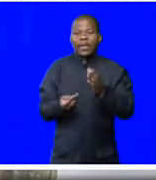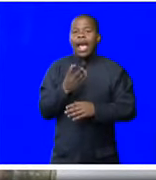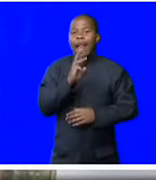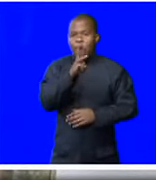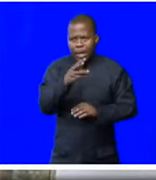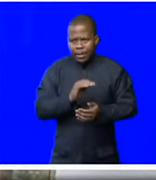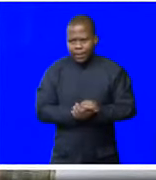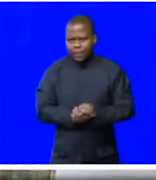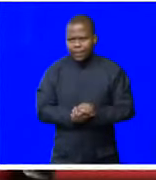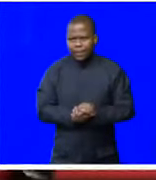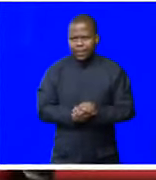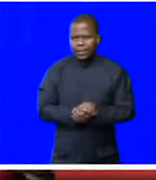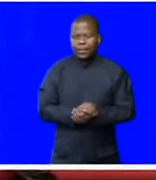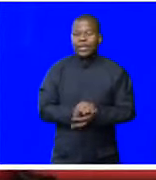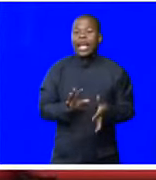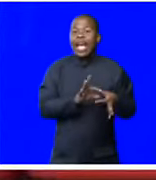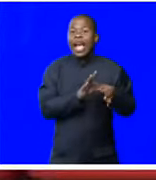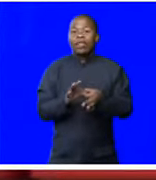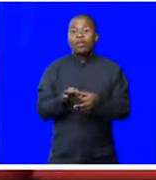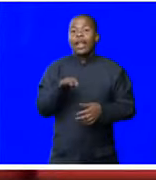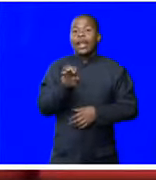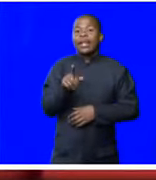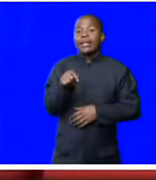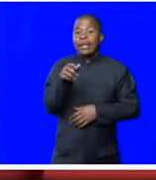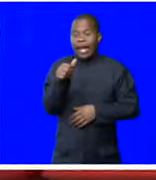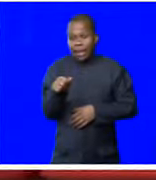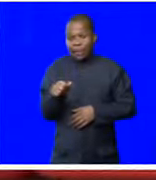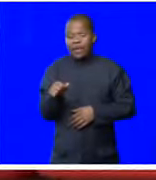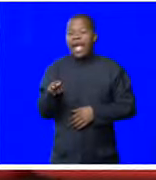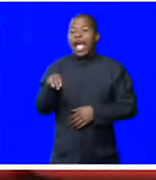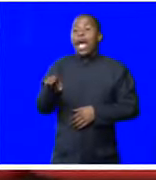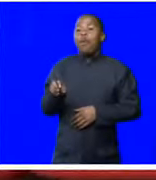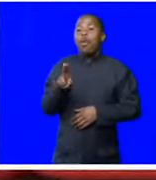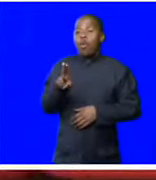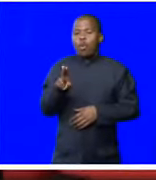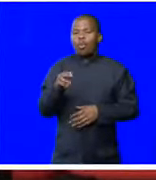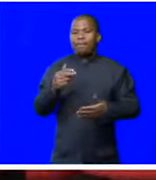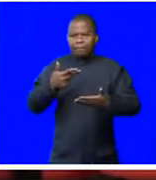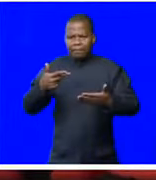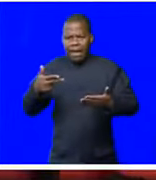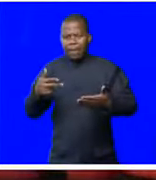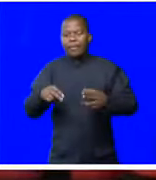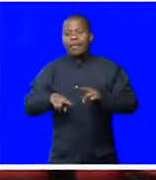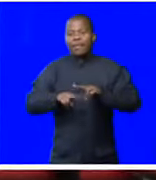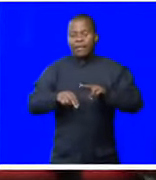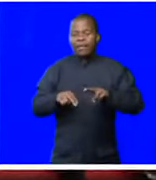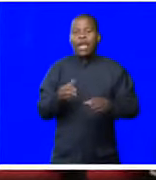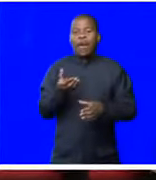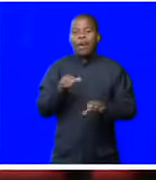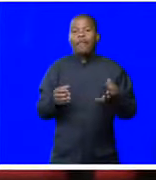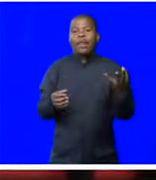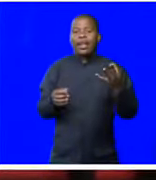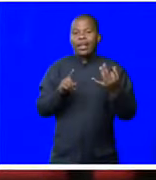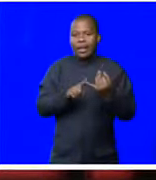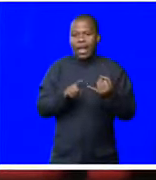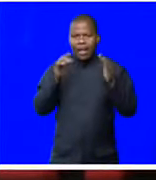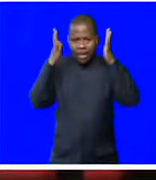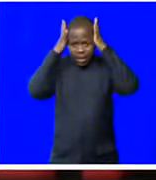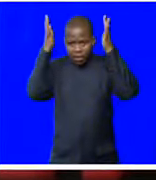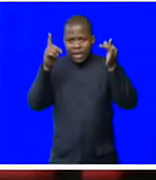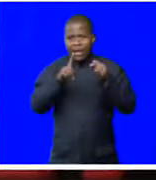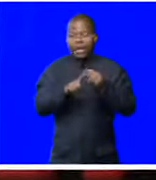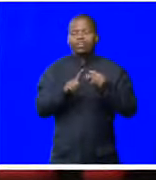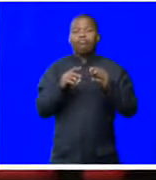Eswatini Tourism Authority, ETA, signed a memorandum of understanding under the Treeland Initiative with South Africa's